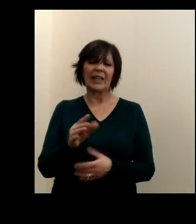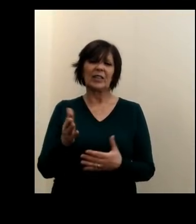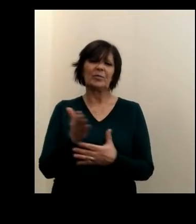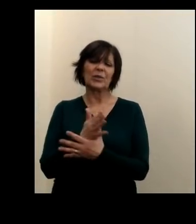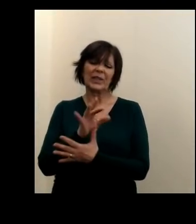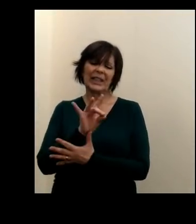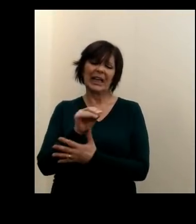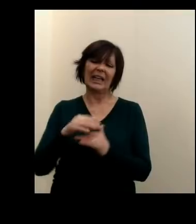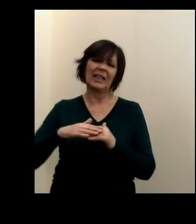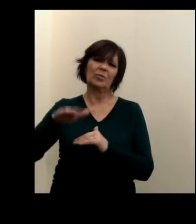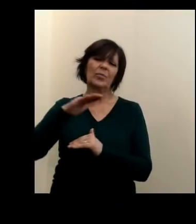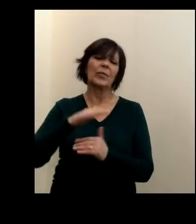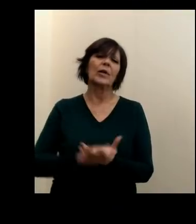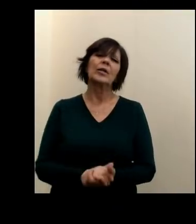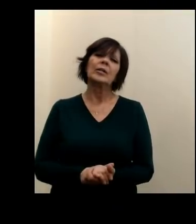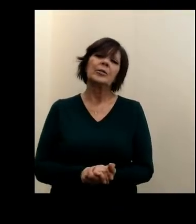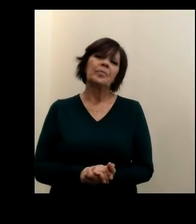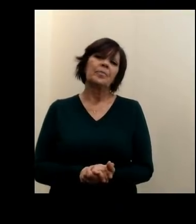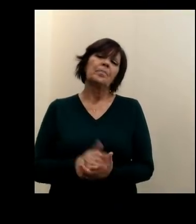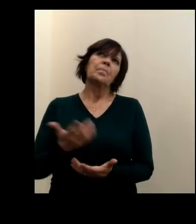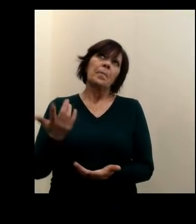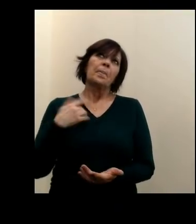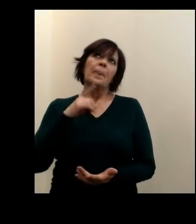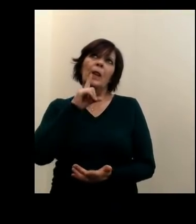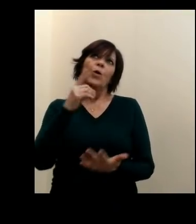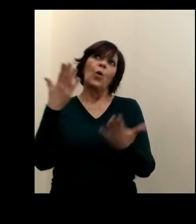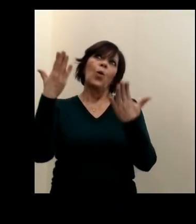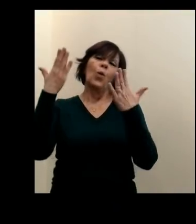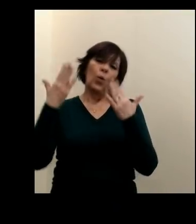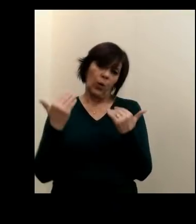plus. I would really hope that we are